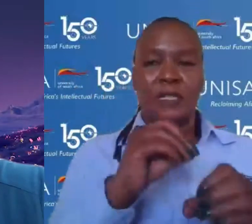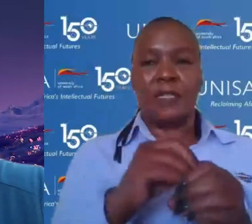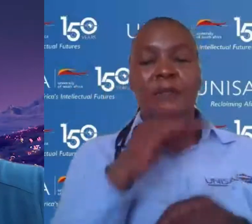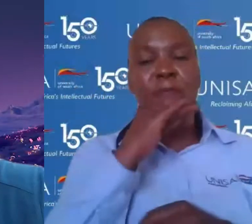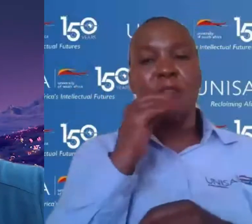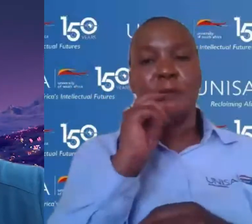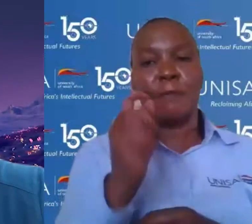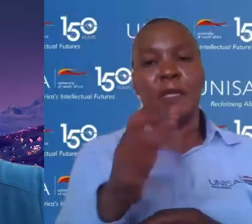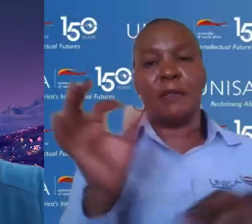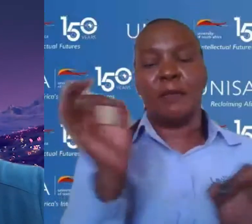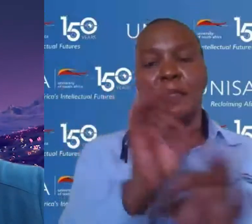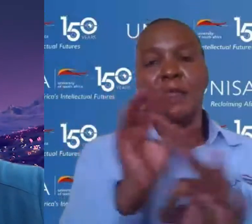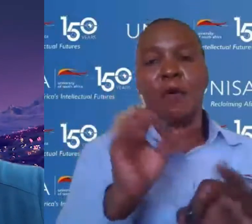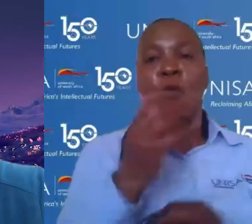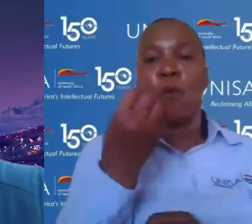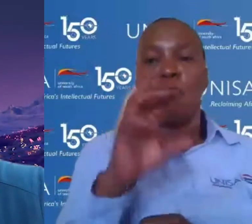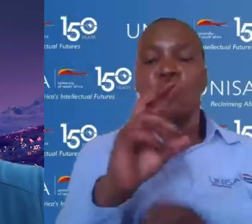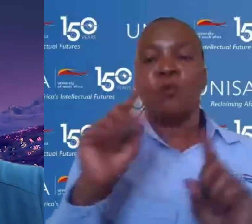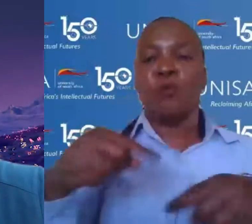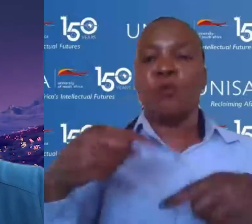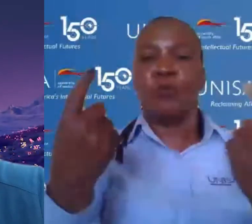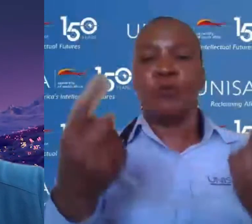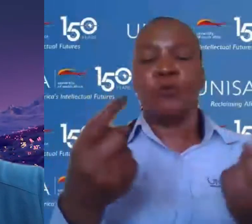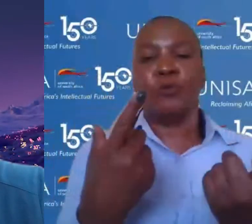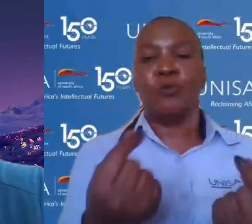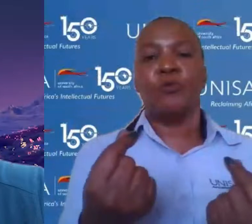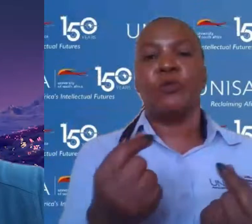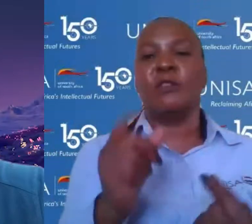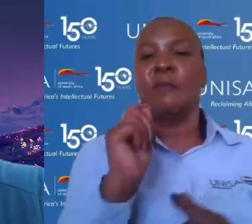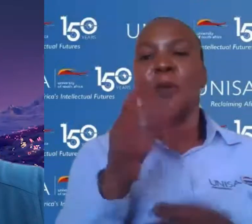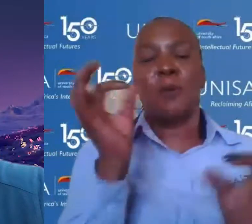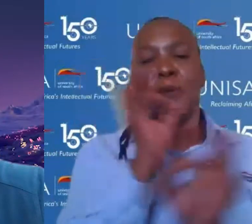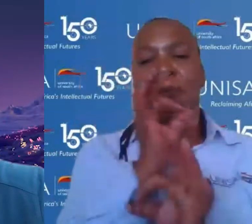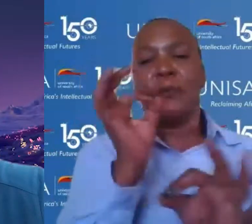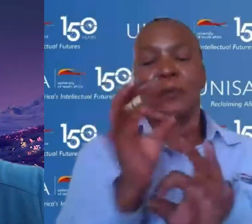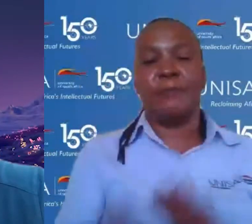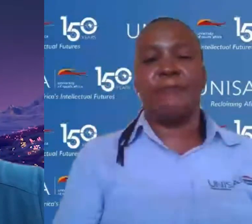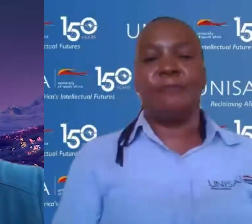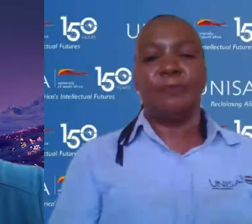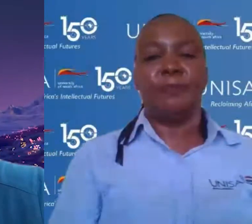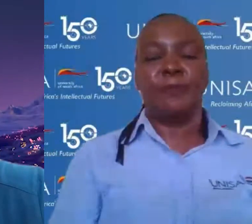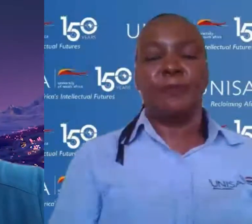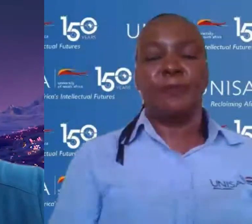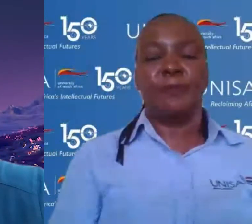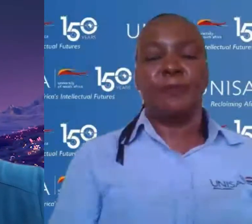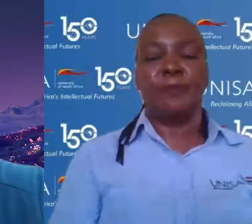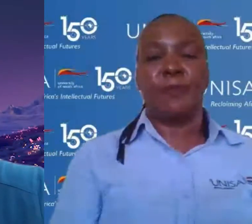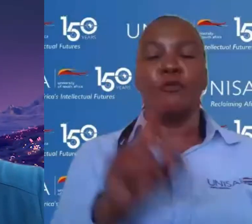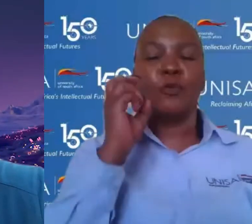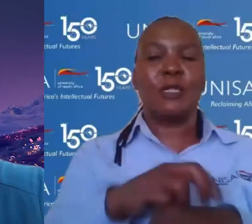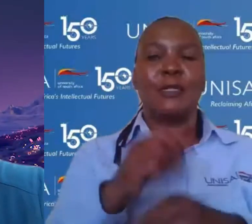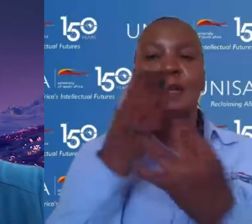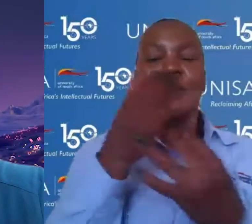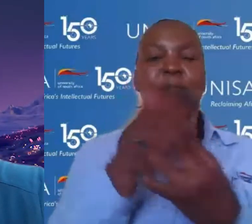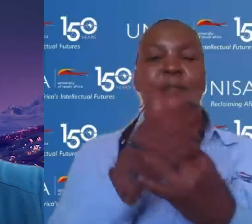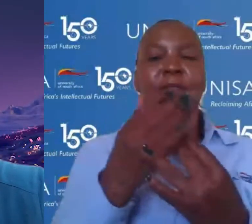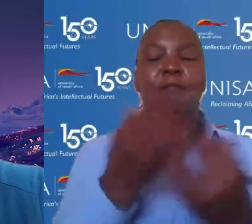able to do so. I think for those who need access cards or student